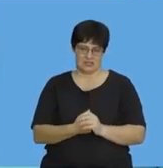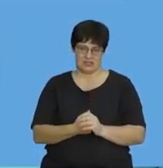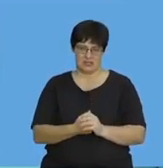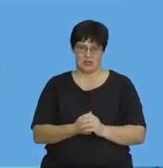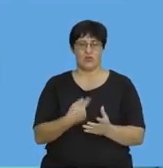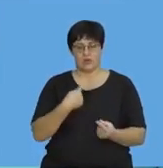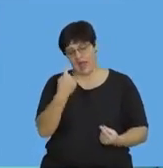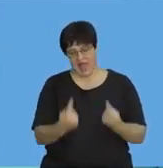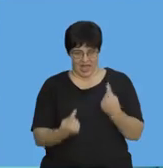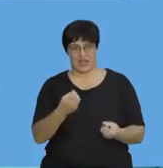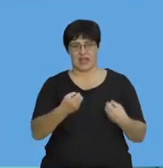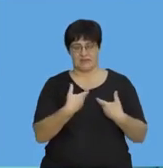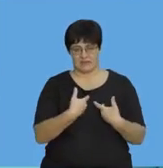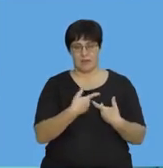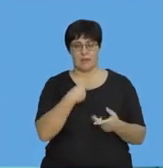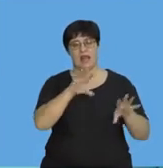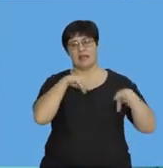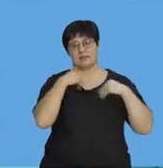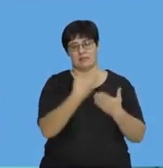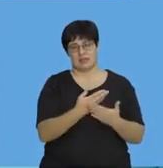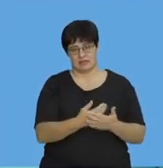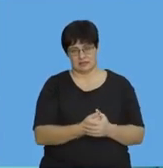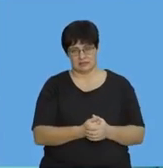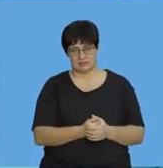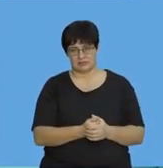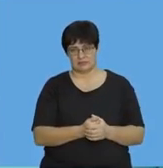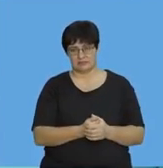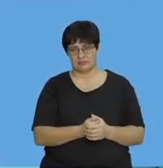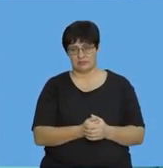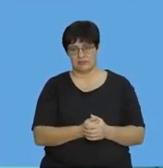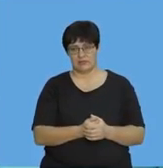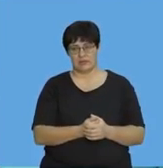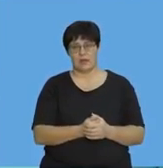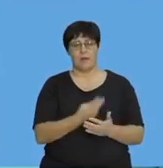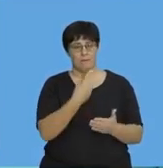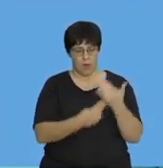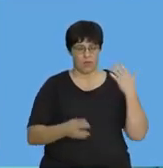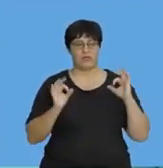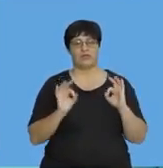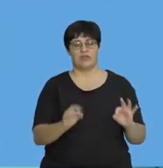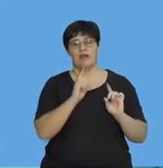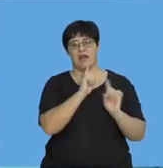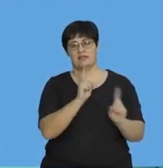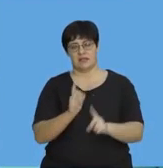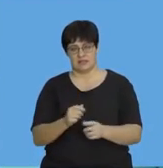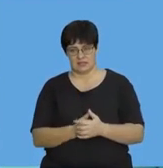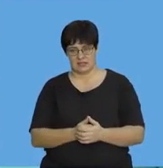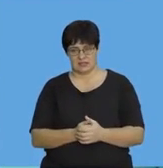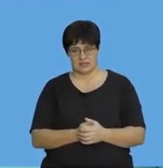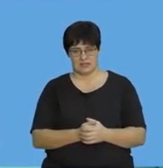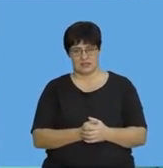with rounding, you could give me either and it would be accepted. Okay? They are both